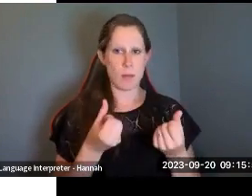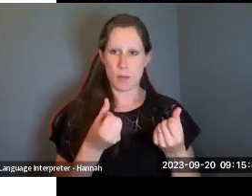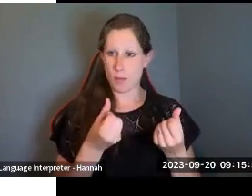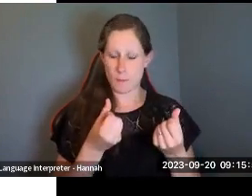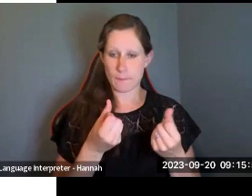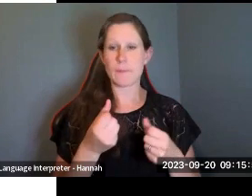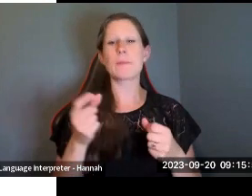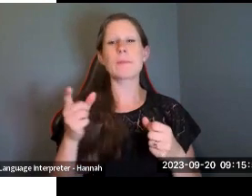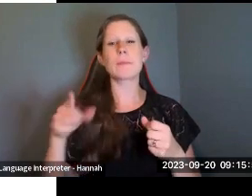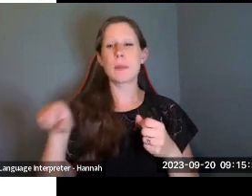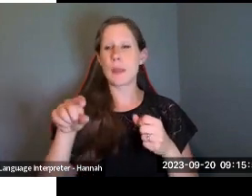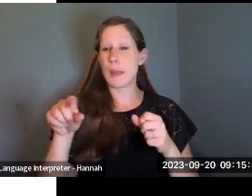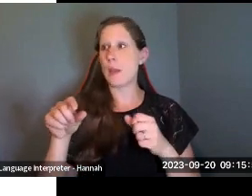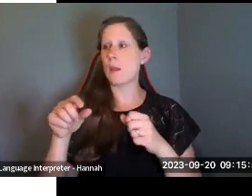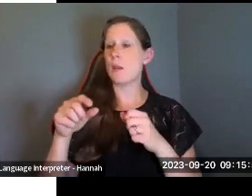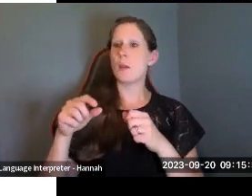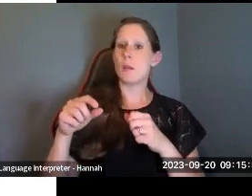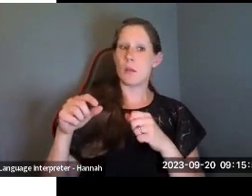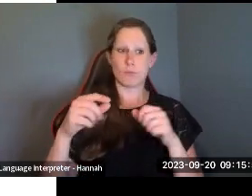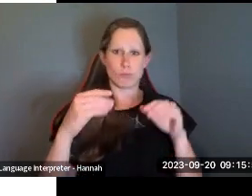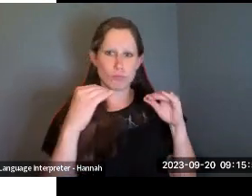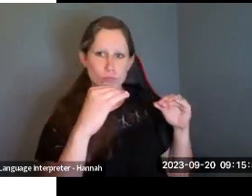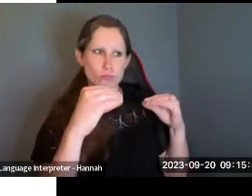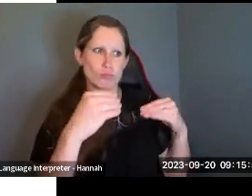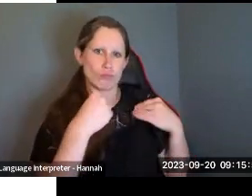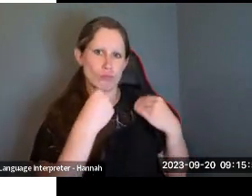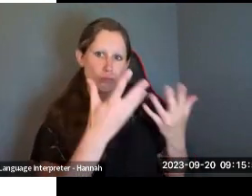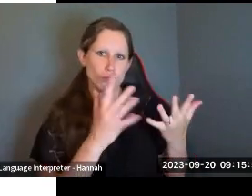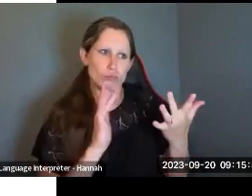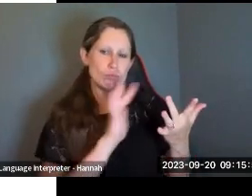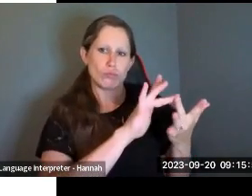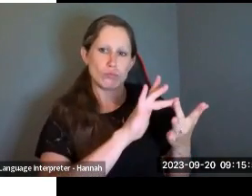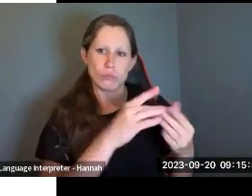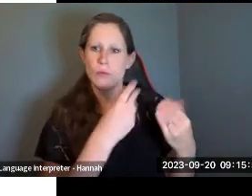first aid to reach out and provide support.